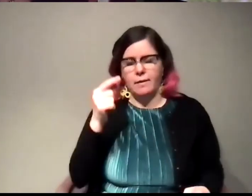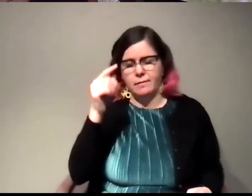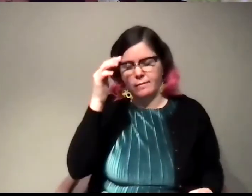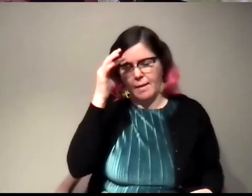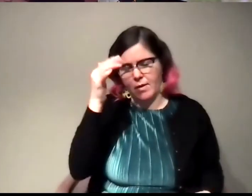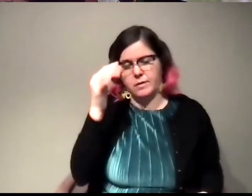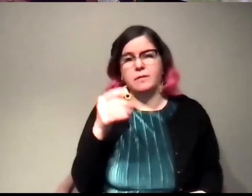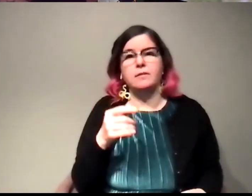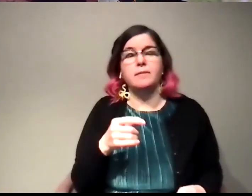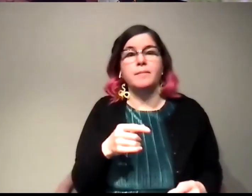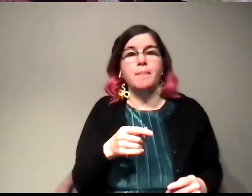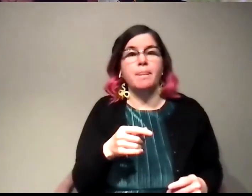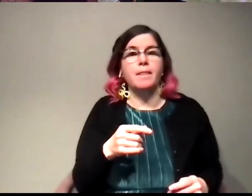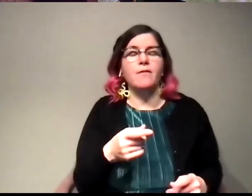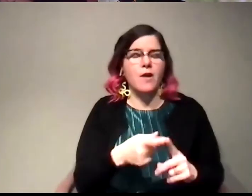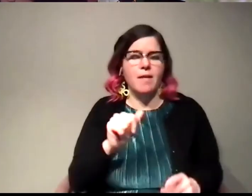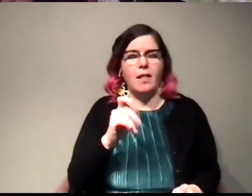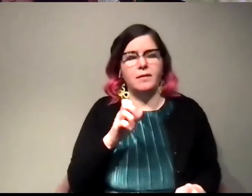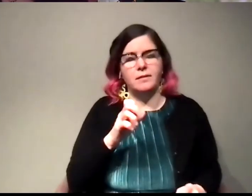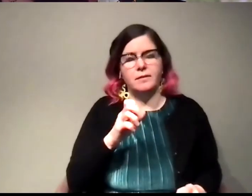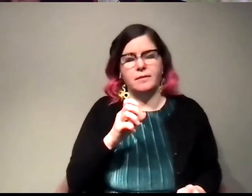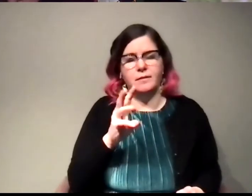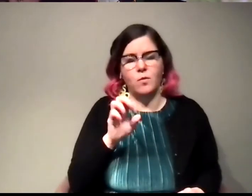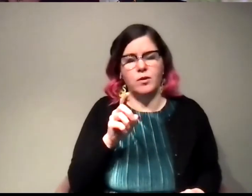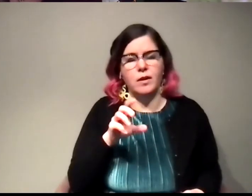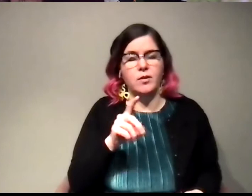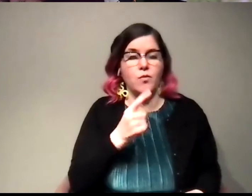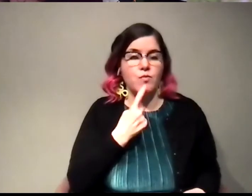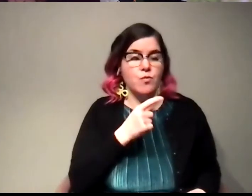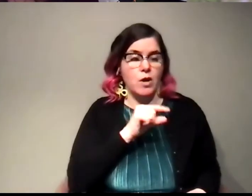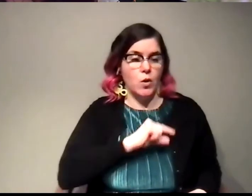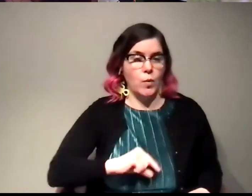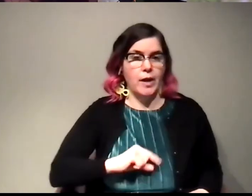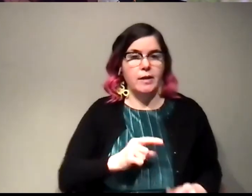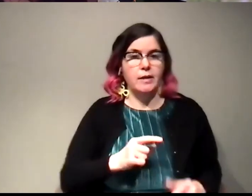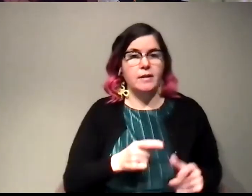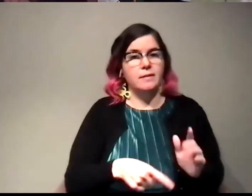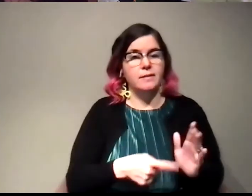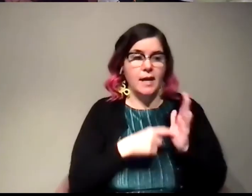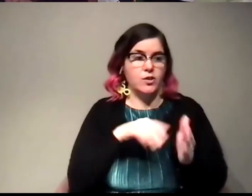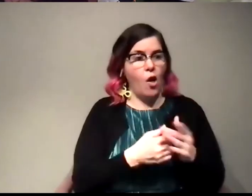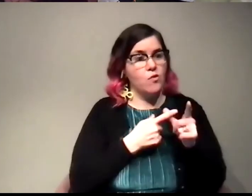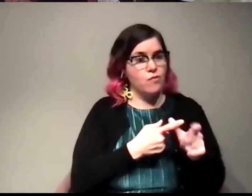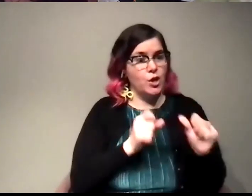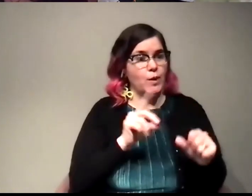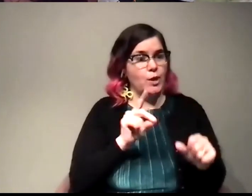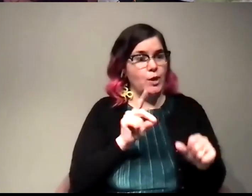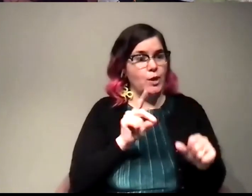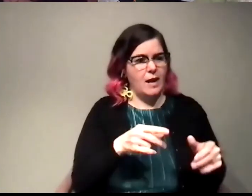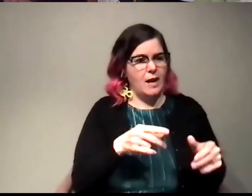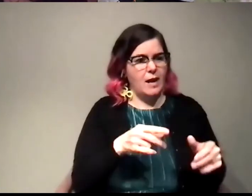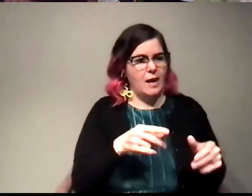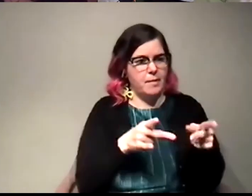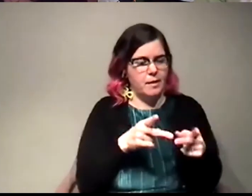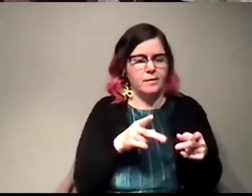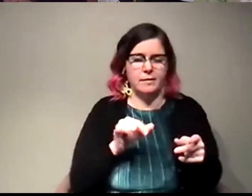is drawing from Alice in Wonderland, so the Red Queen, saying that it takes all the running you can do just to stay in the same place. And that basically means, all right, well,